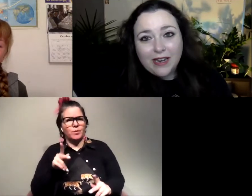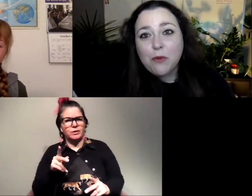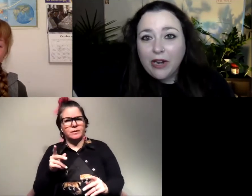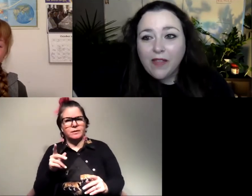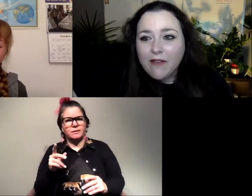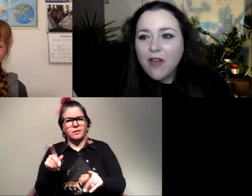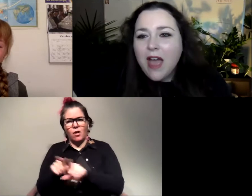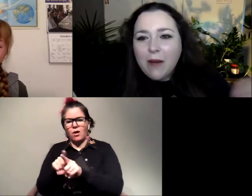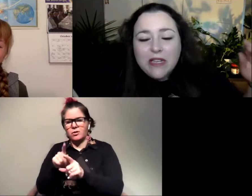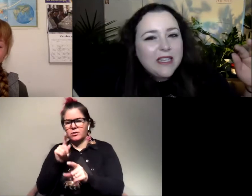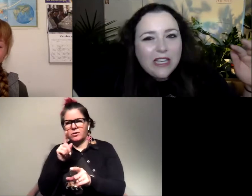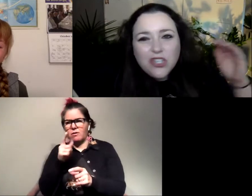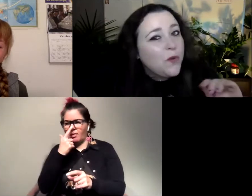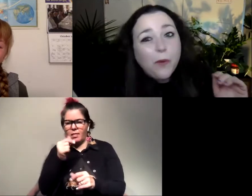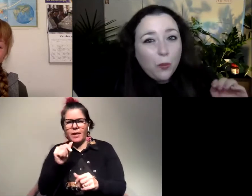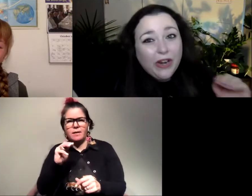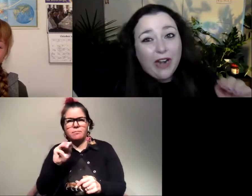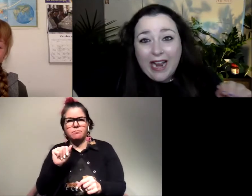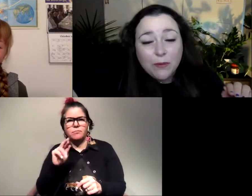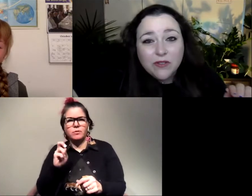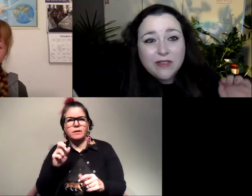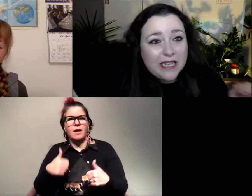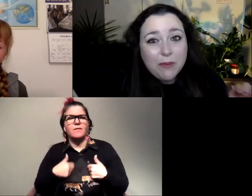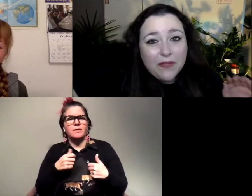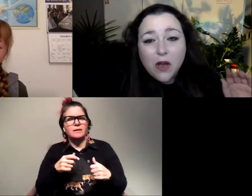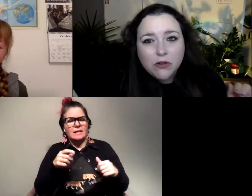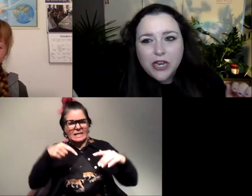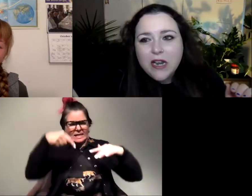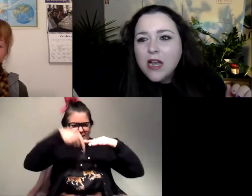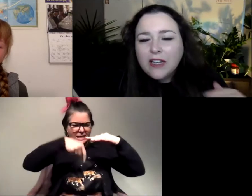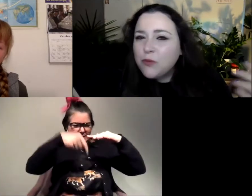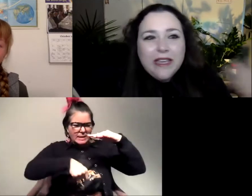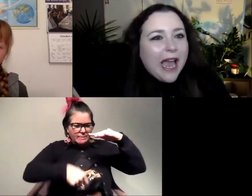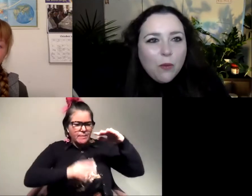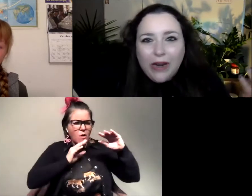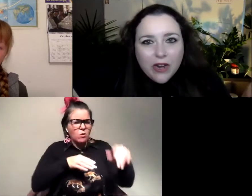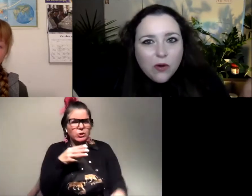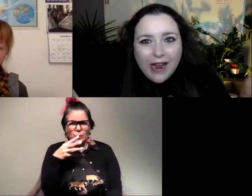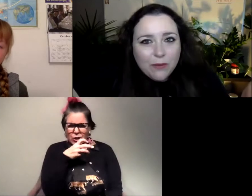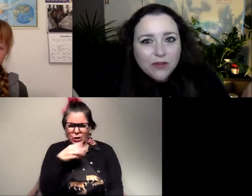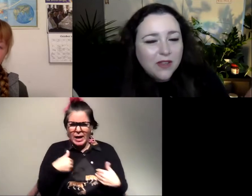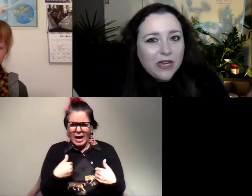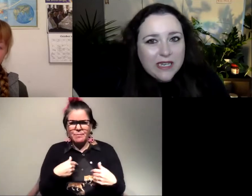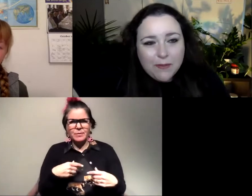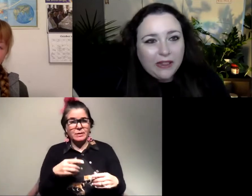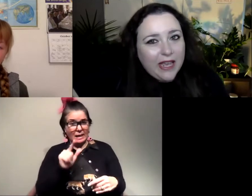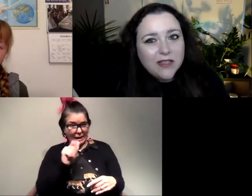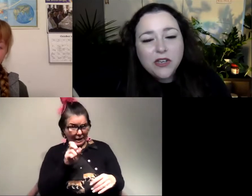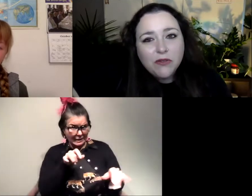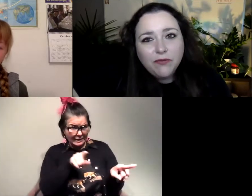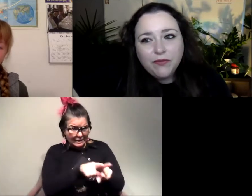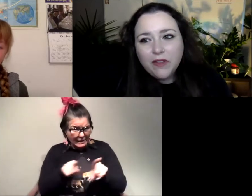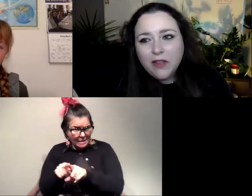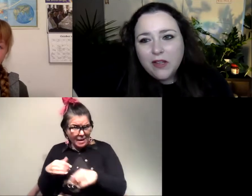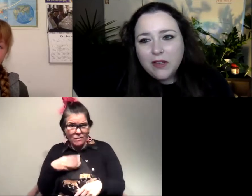interested in marine life. And we see like super weird animals deep in the ocean. Like, do we get weirdo animals living deep in lakes